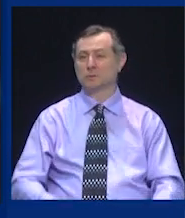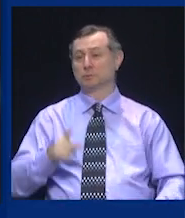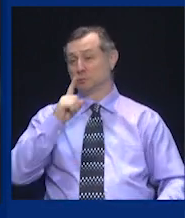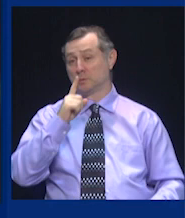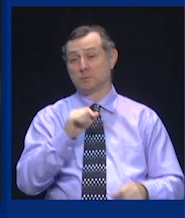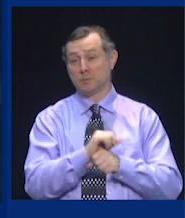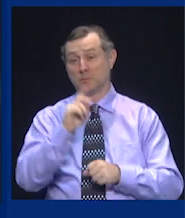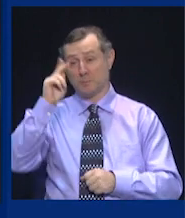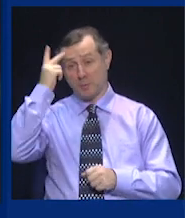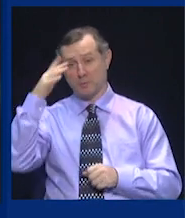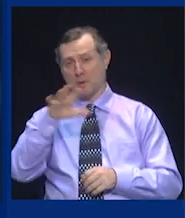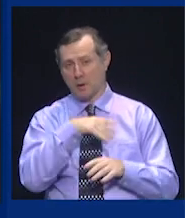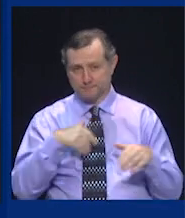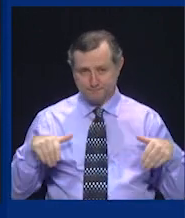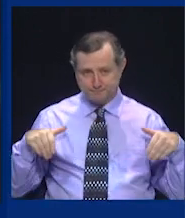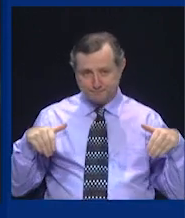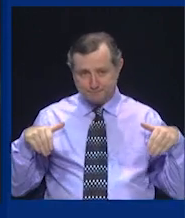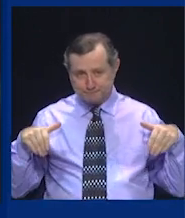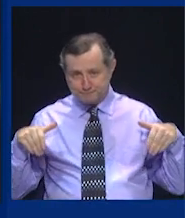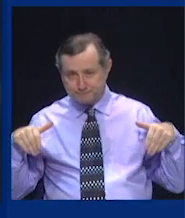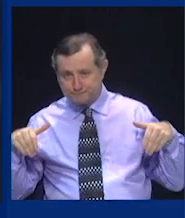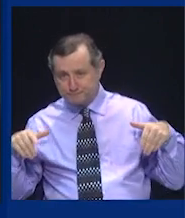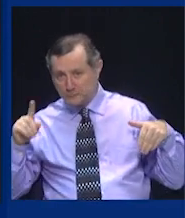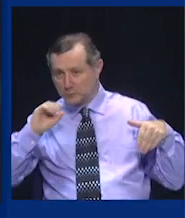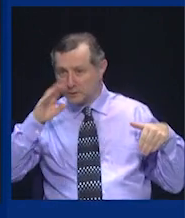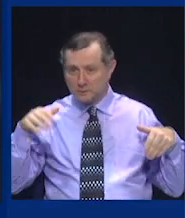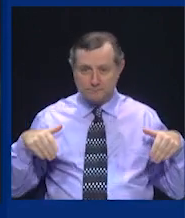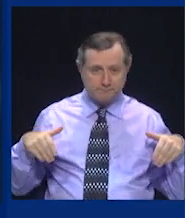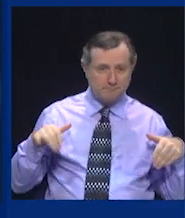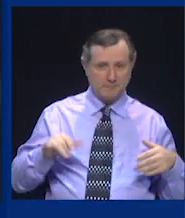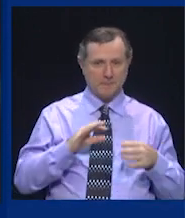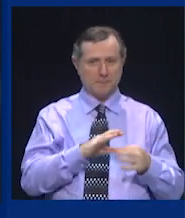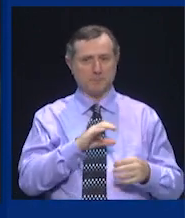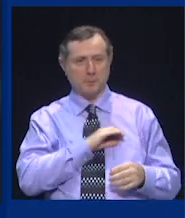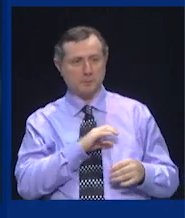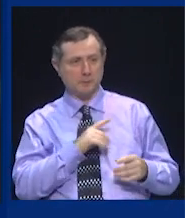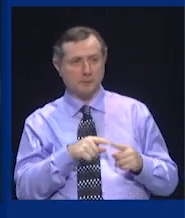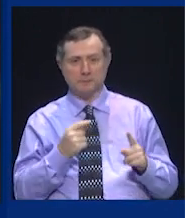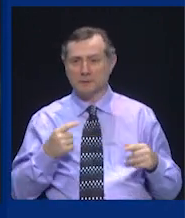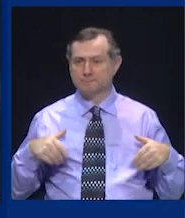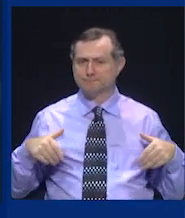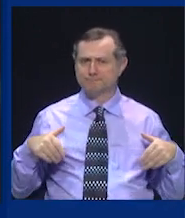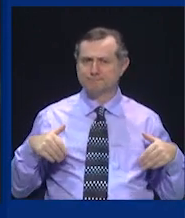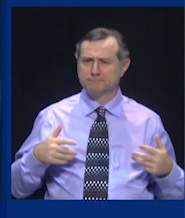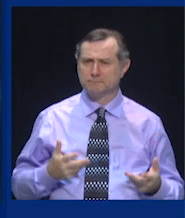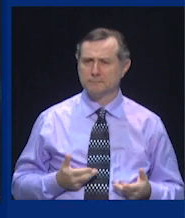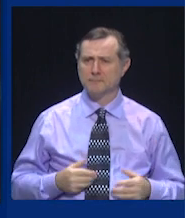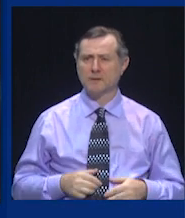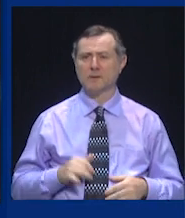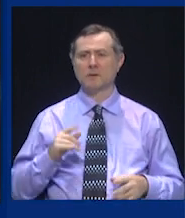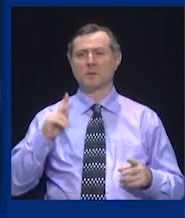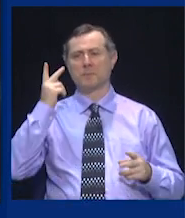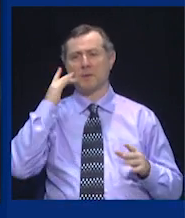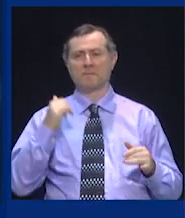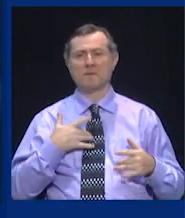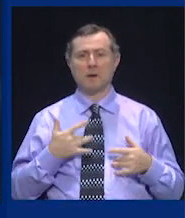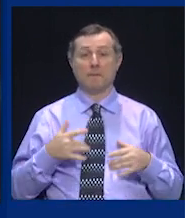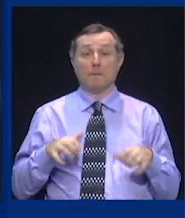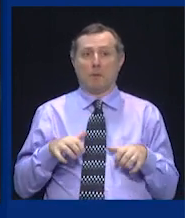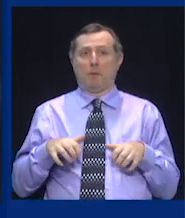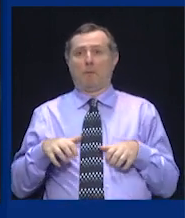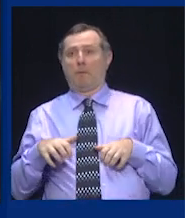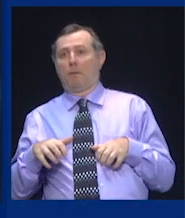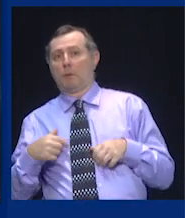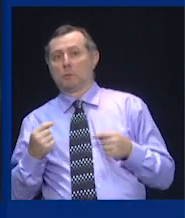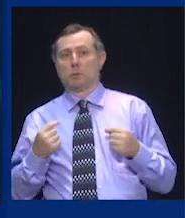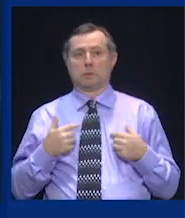paralysis when it comes to the police issue. It's political paralysis. And